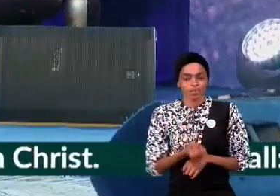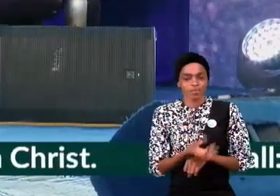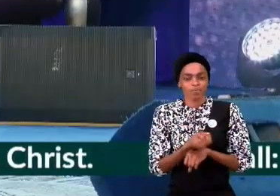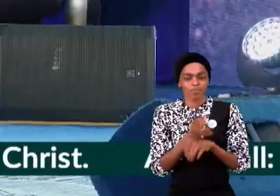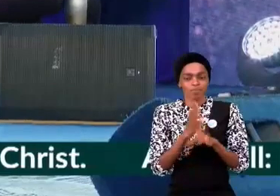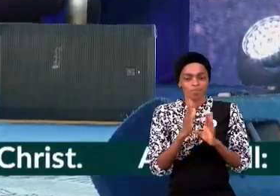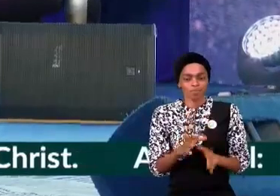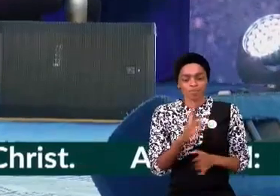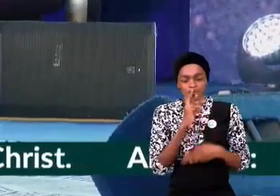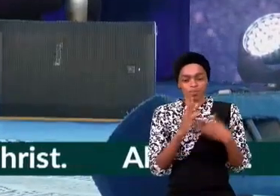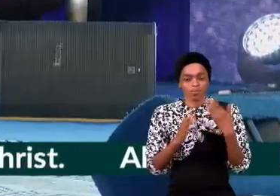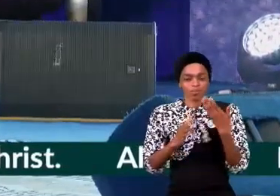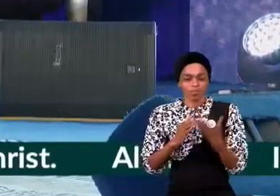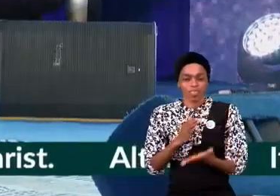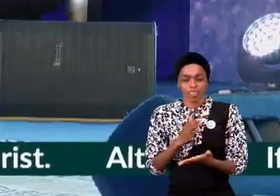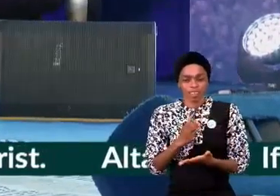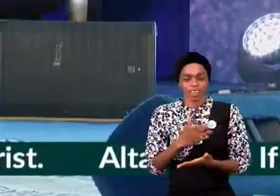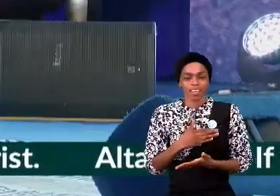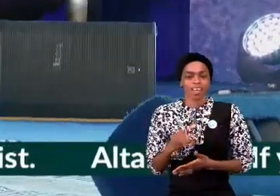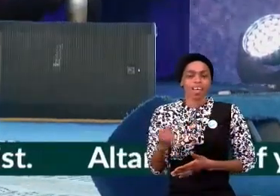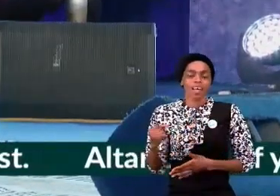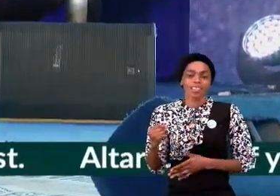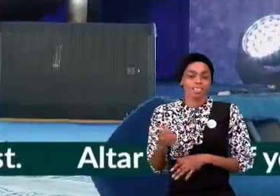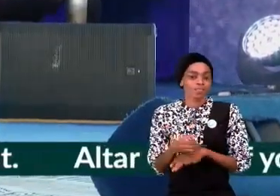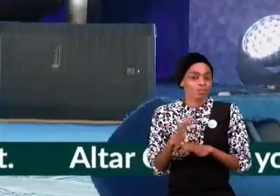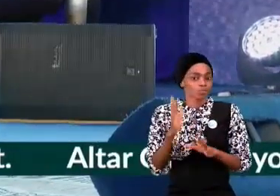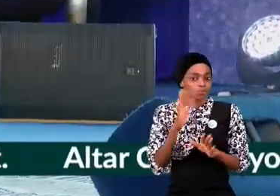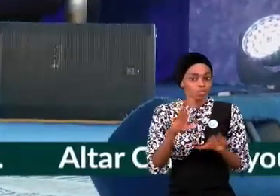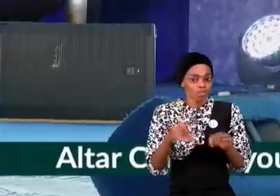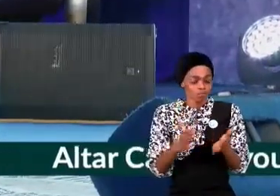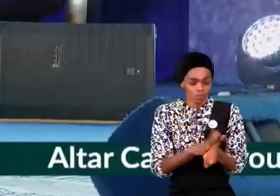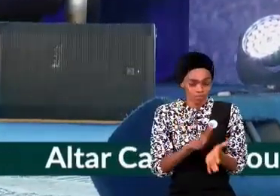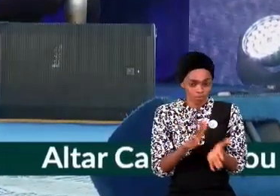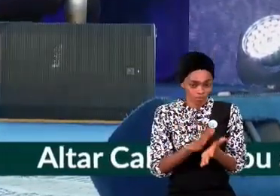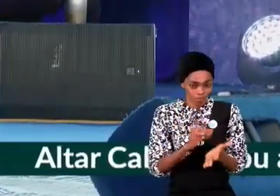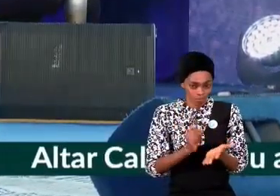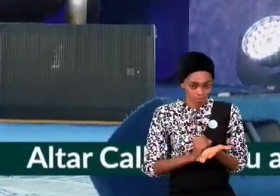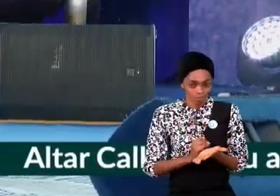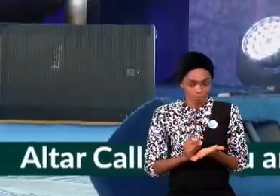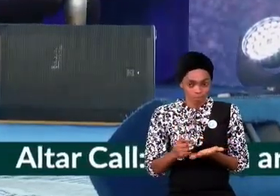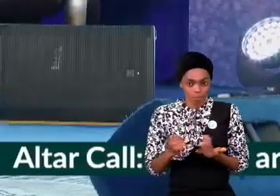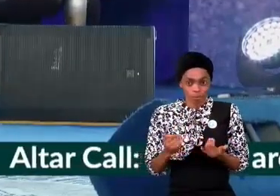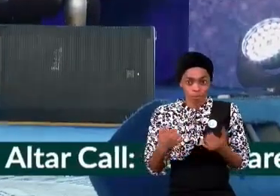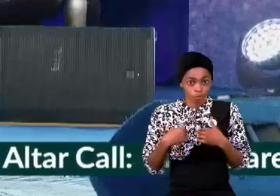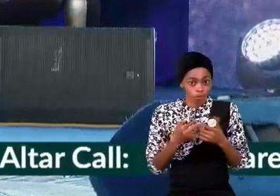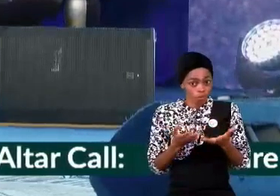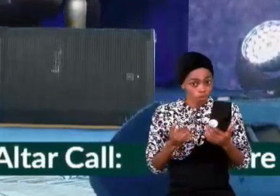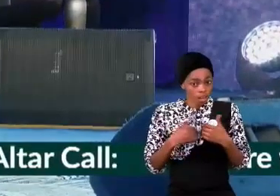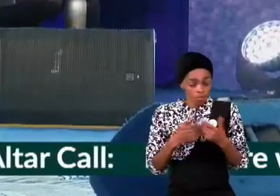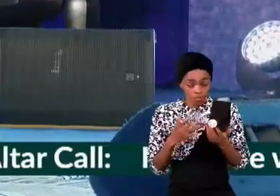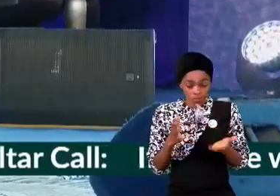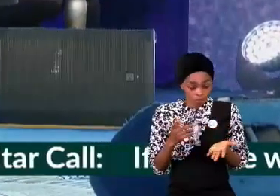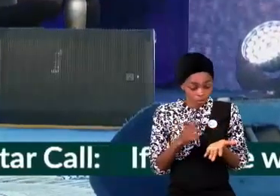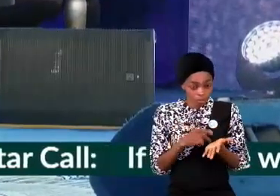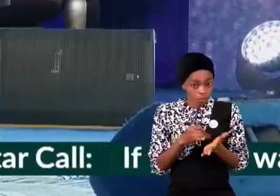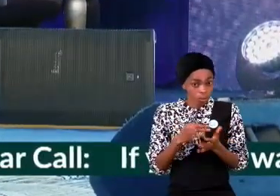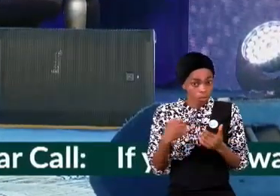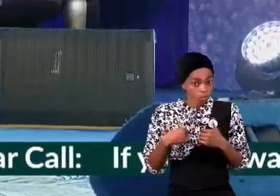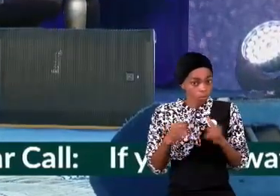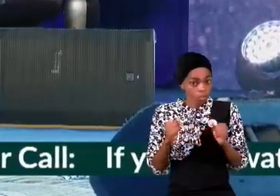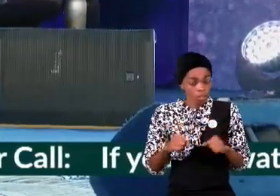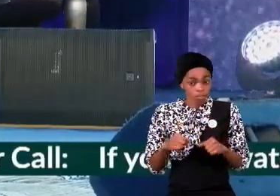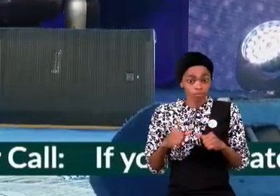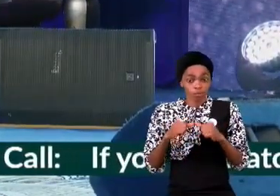We want to have all those records so that we can be of further help to you to get you established in